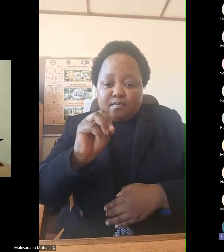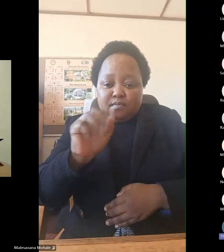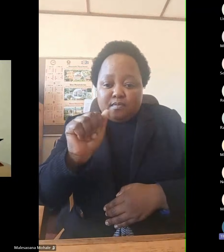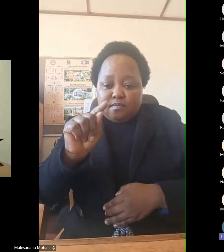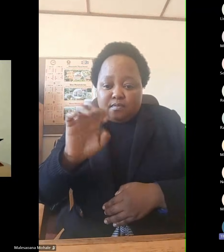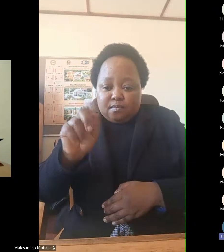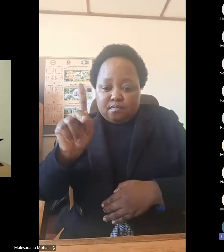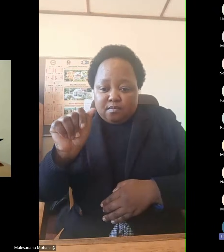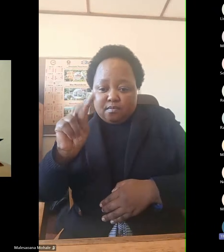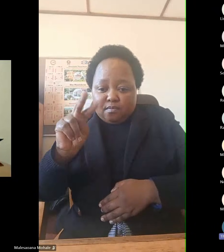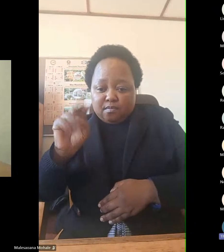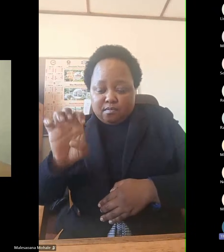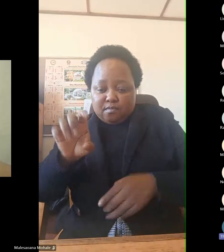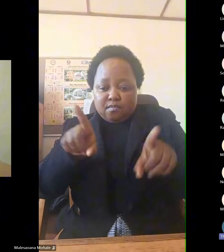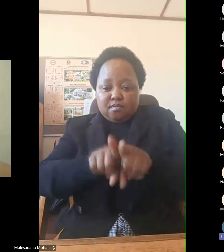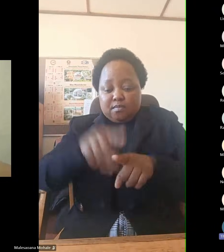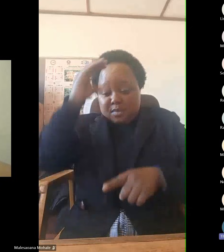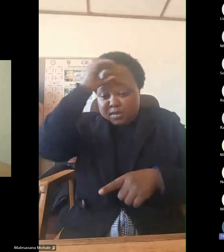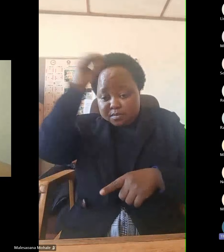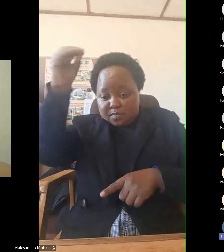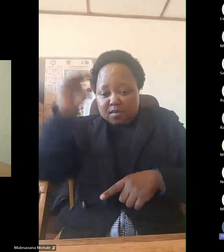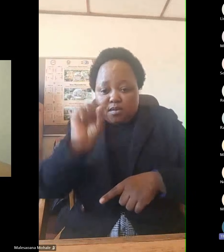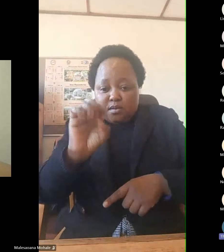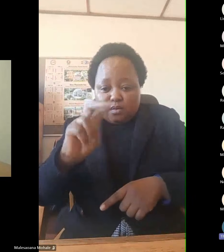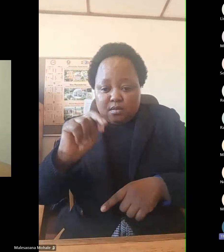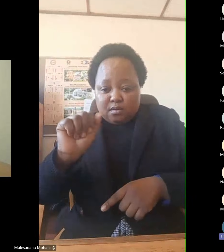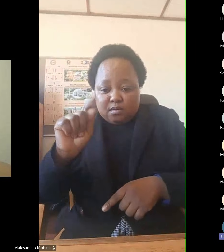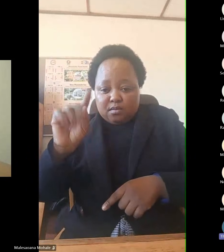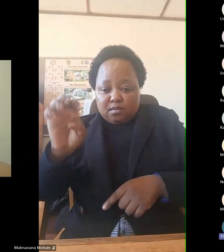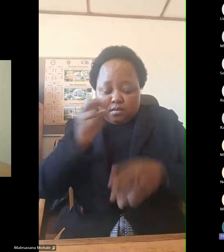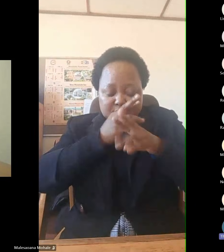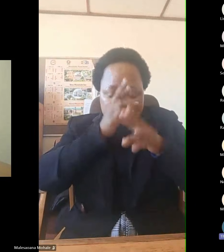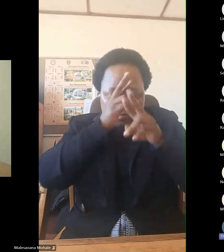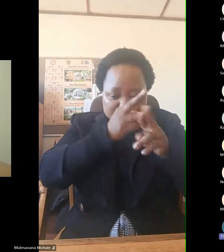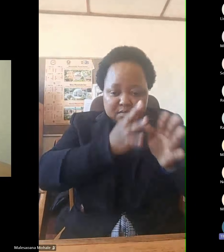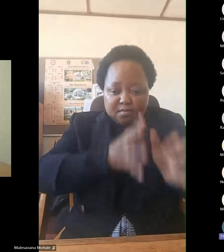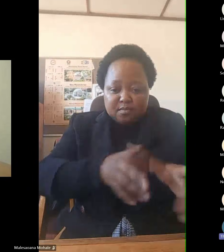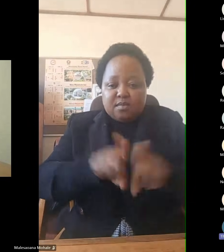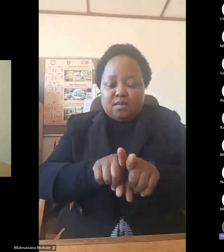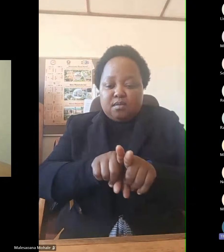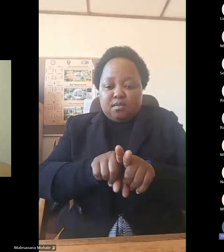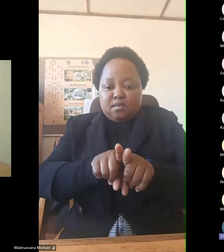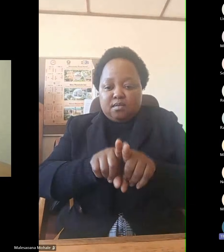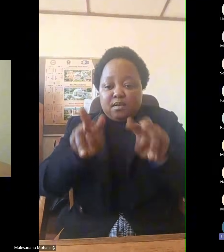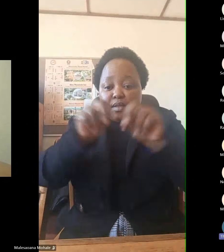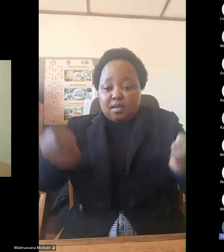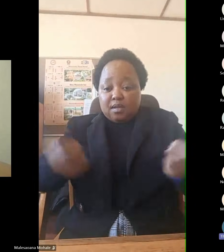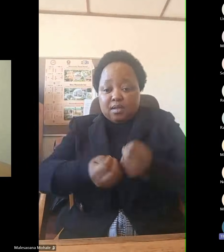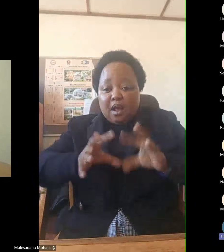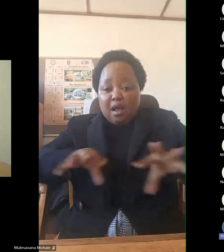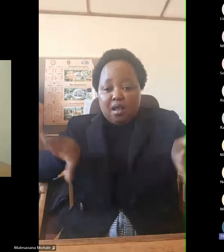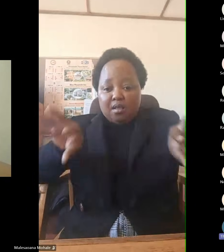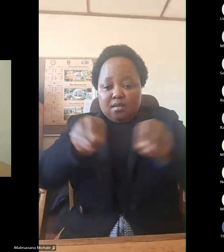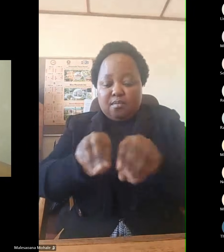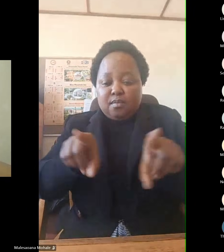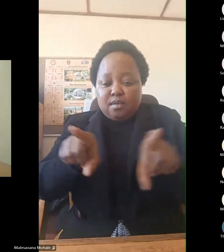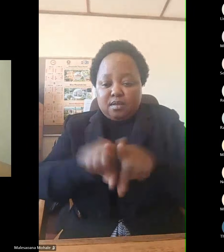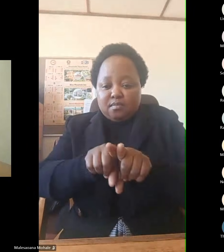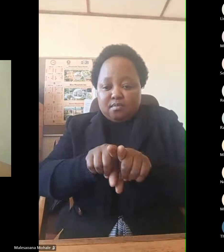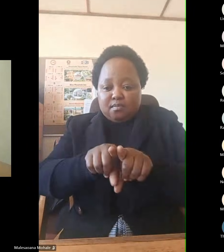President of the Senate, the Honorable the Speaker of the National Assembly, the honorable